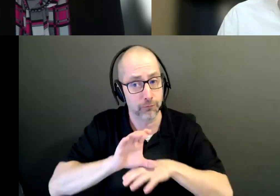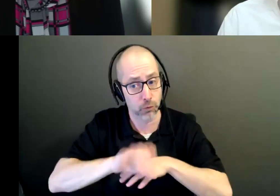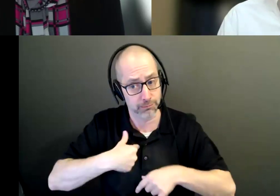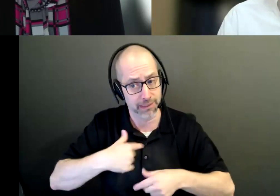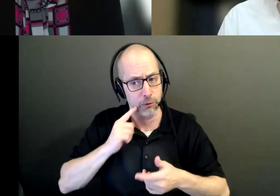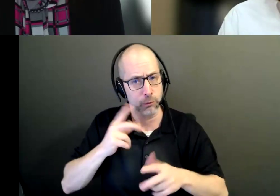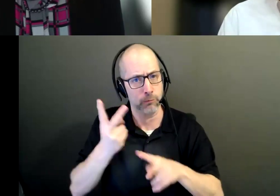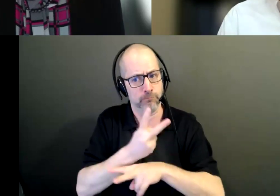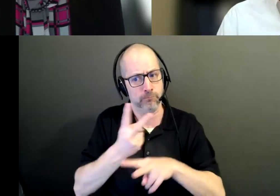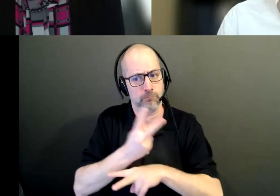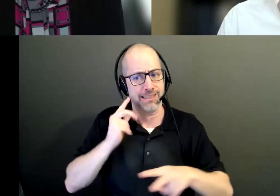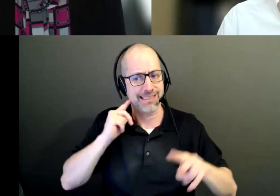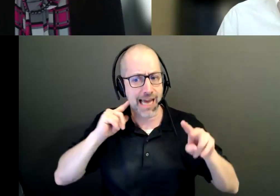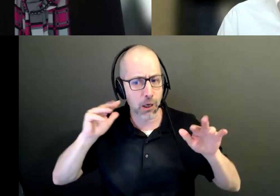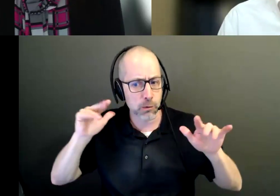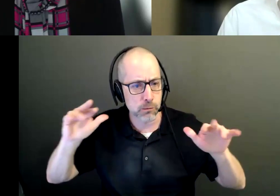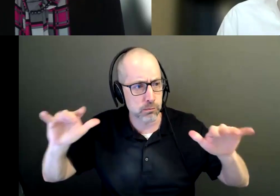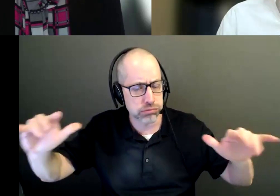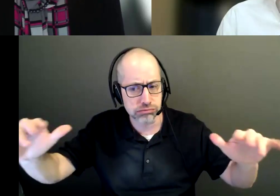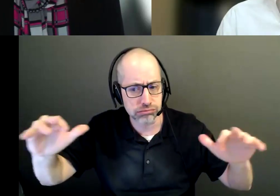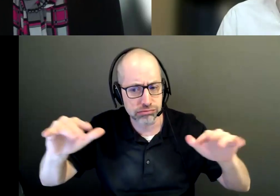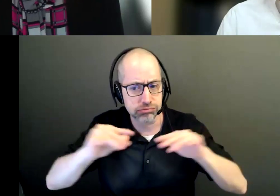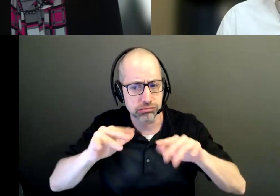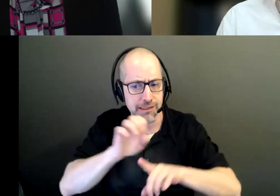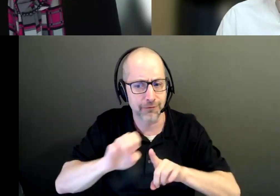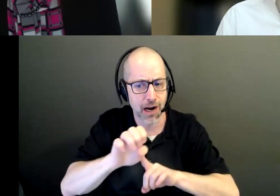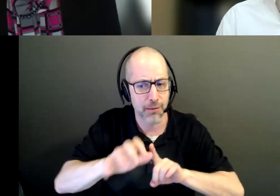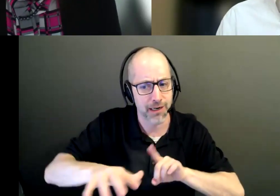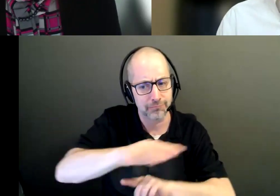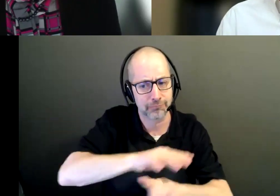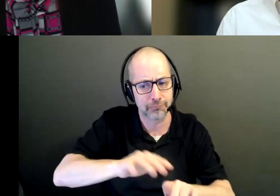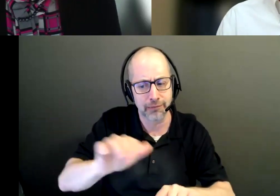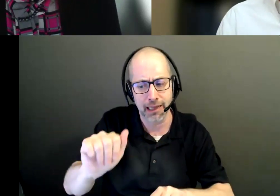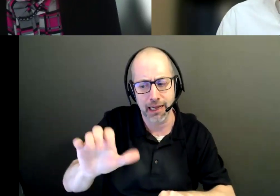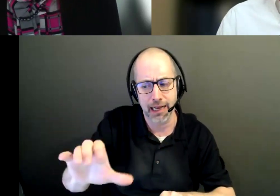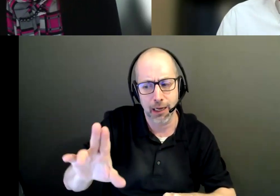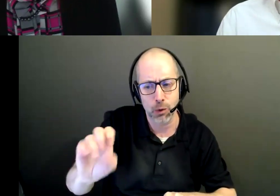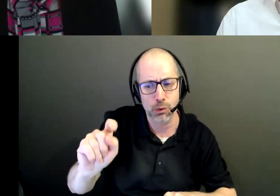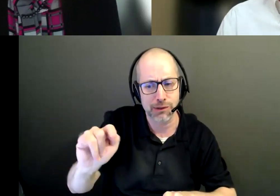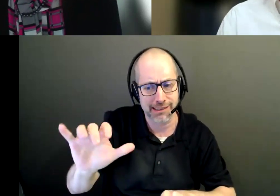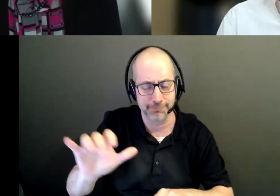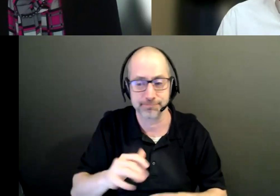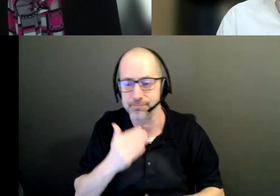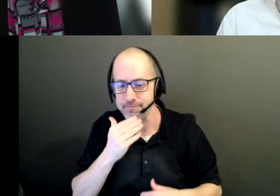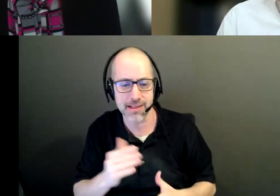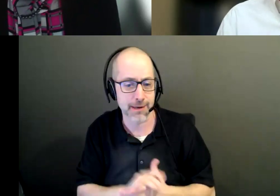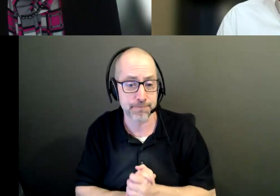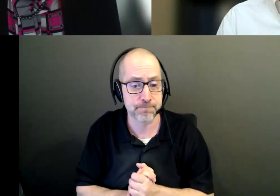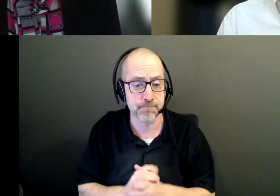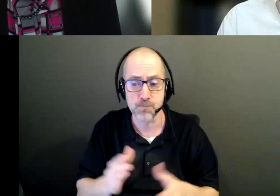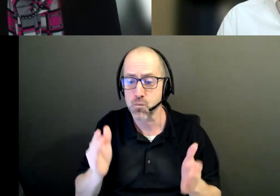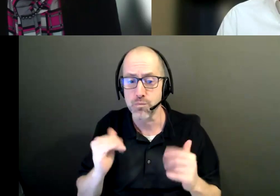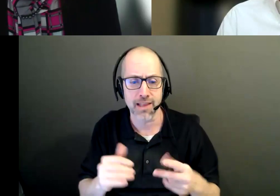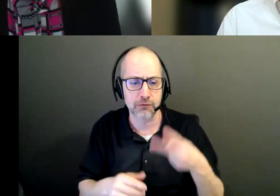for learning. So thank you. We have 2 other questions for you. I'll